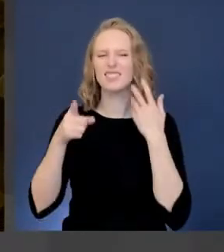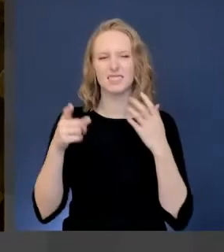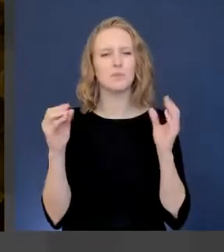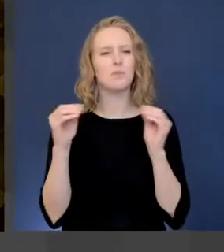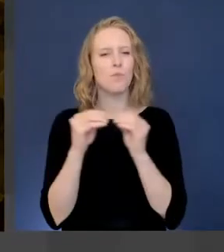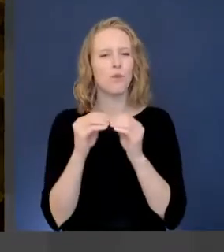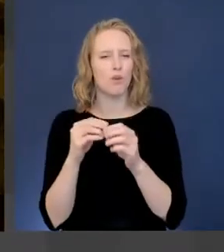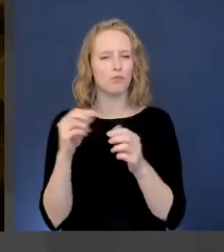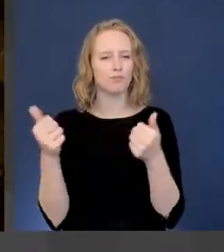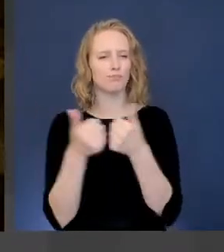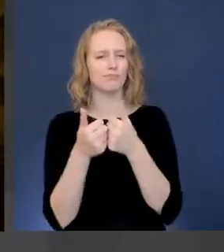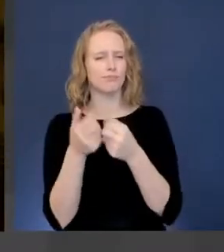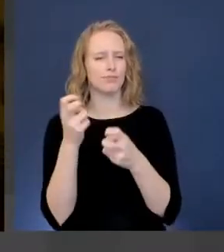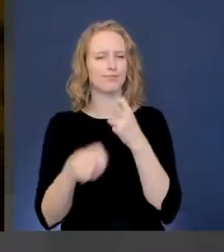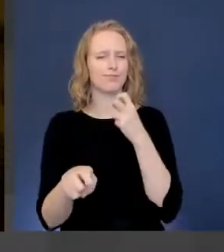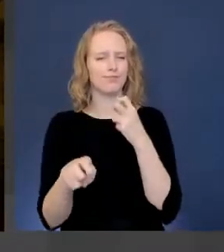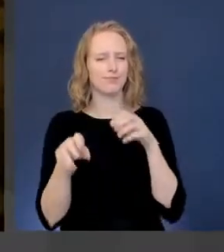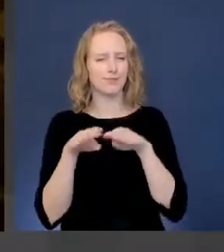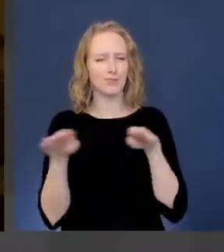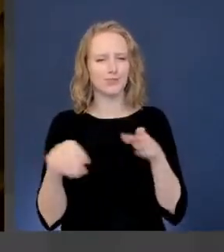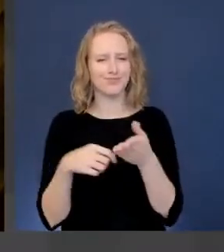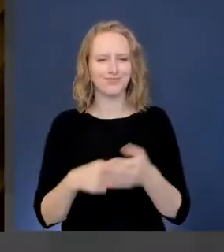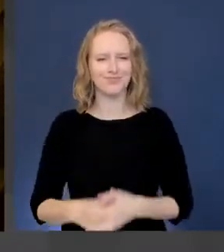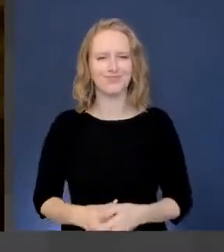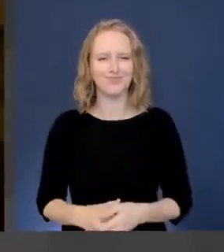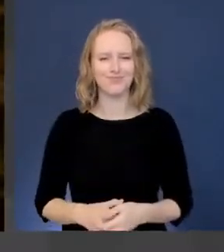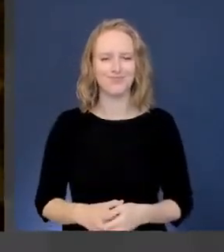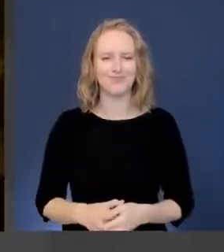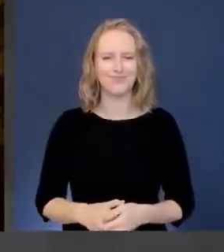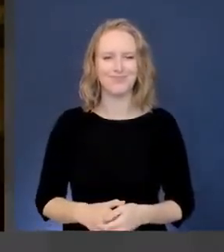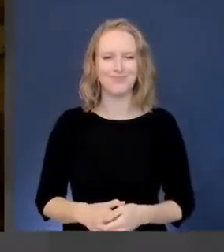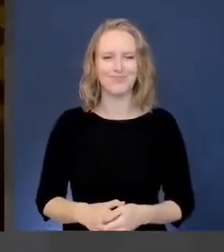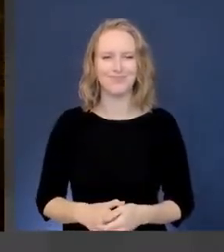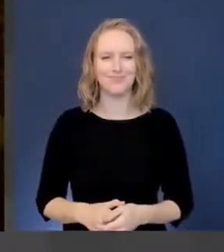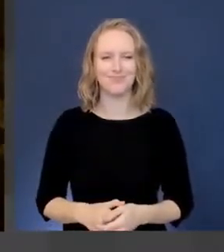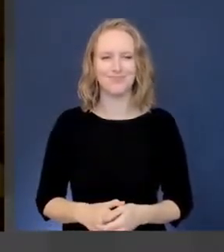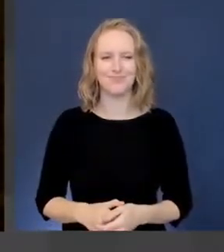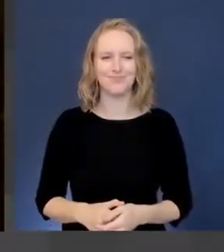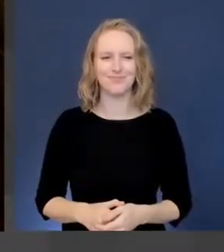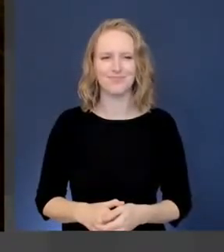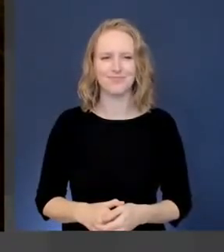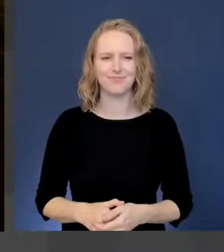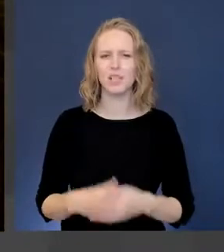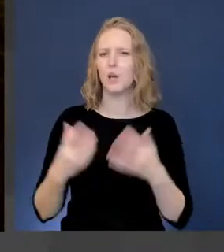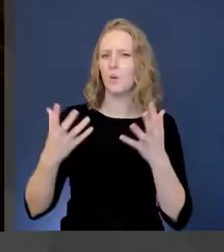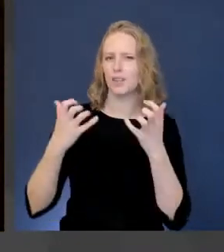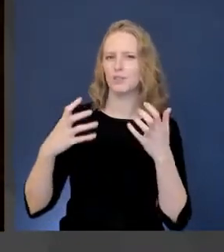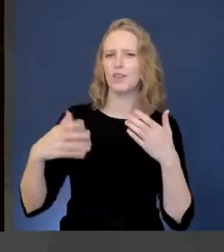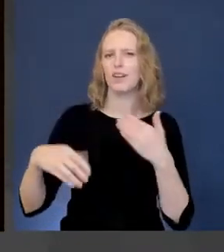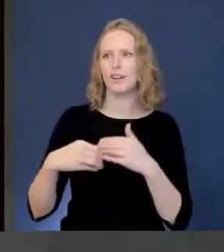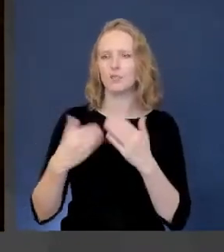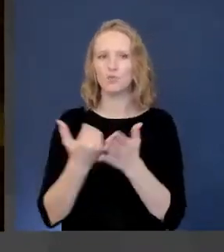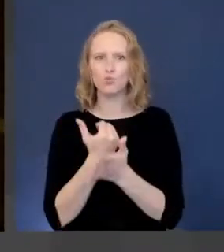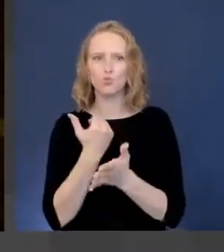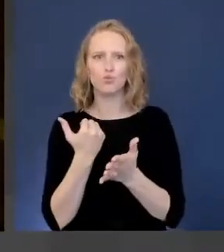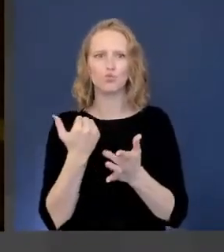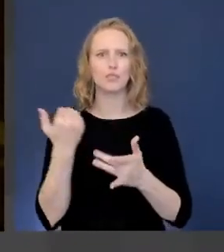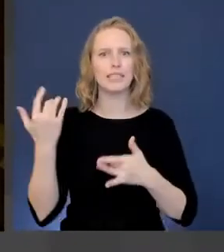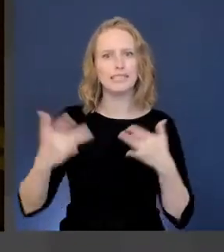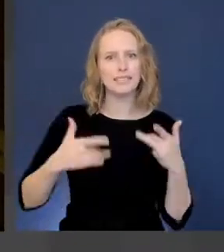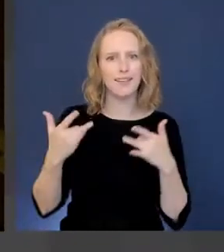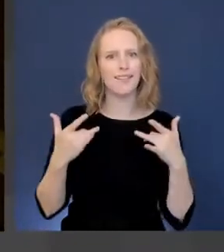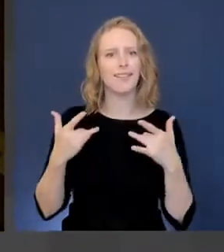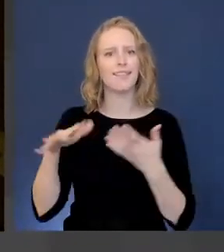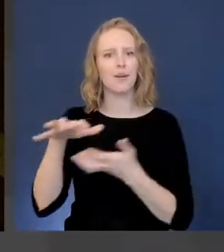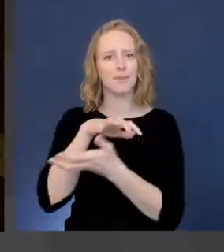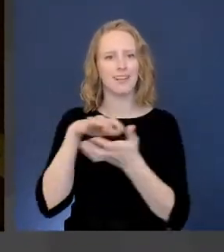look like. So we try to add new exciting combinations of mobs that we've never had before. So